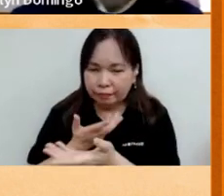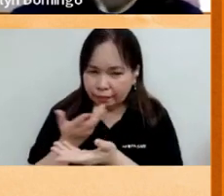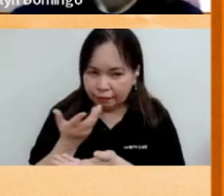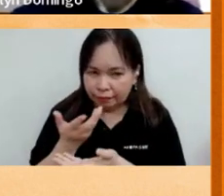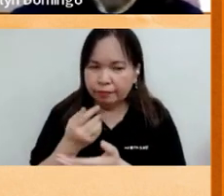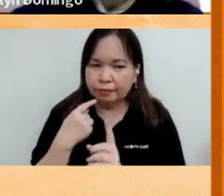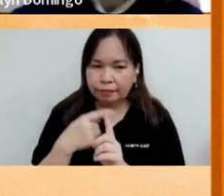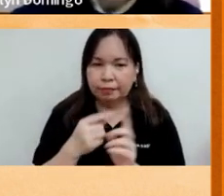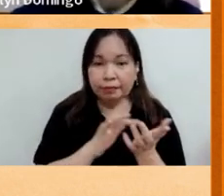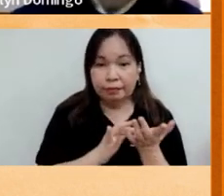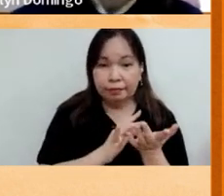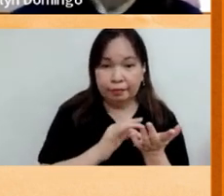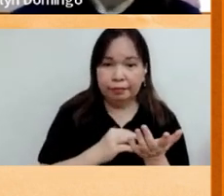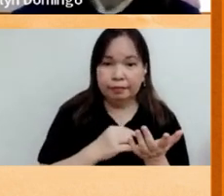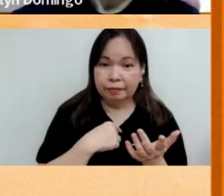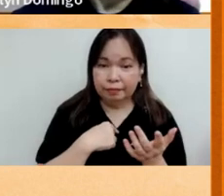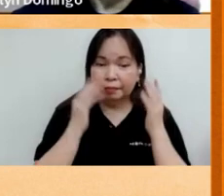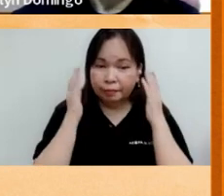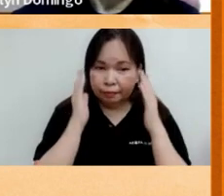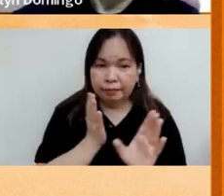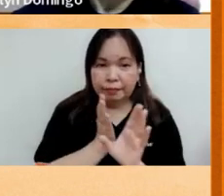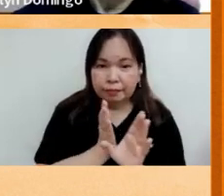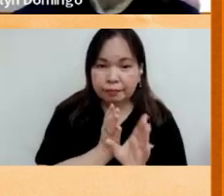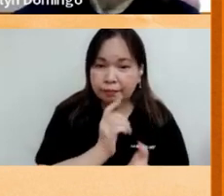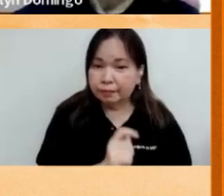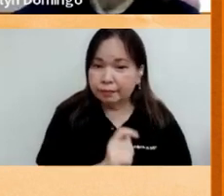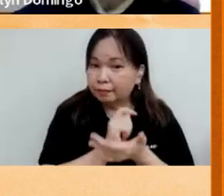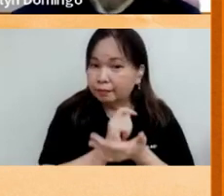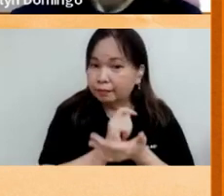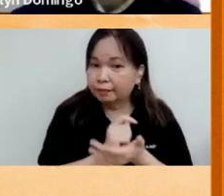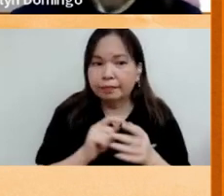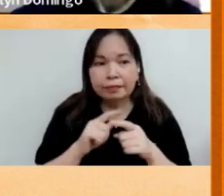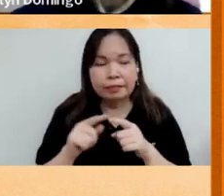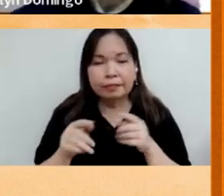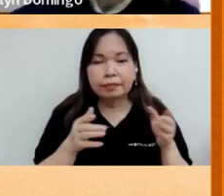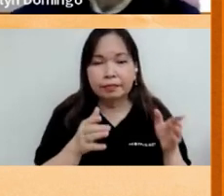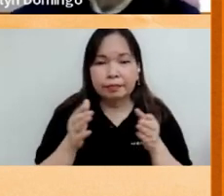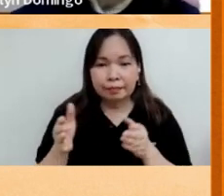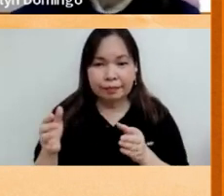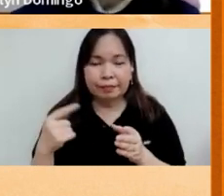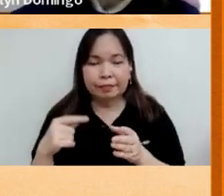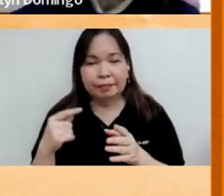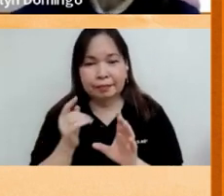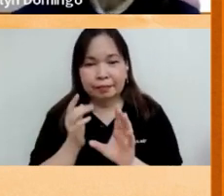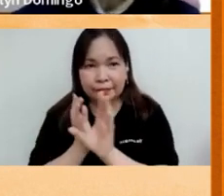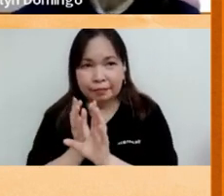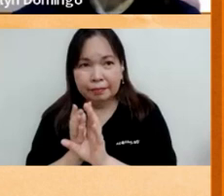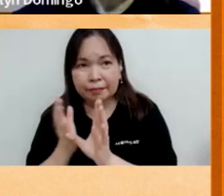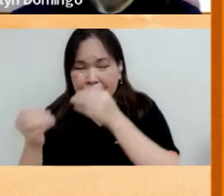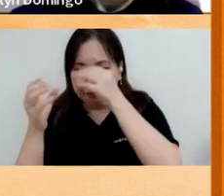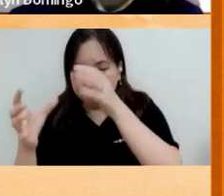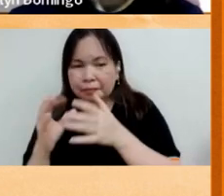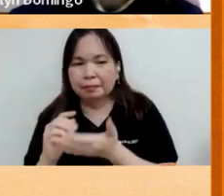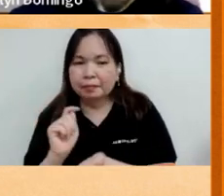Today, I'll focus on psychotherapy, and there are a number of treatment modalities that psychologists and therapists use